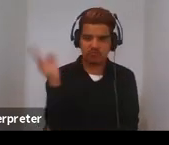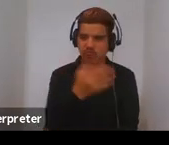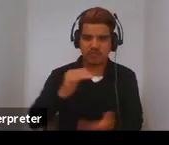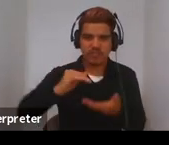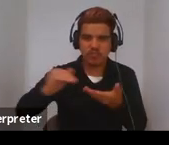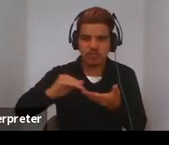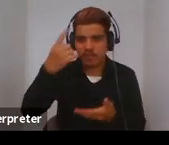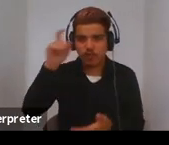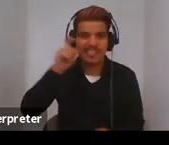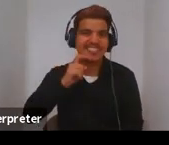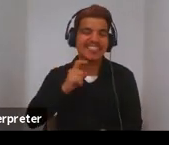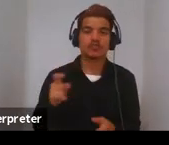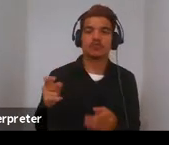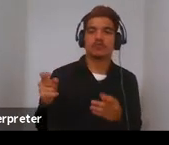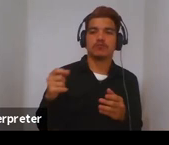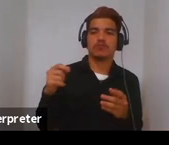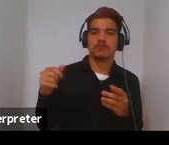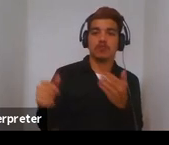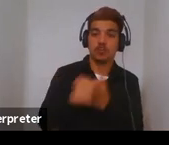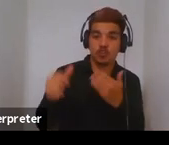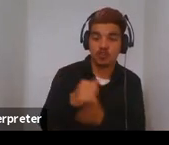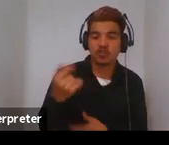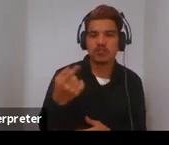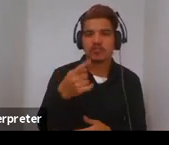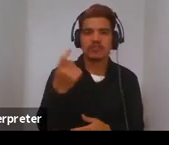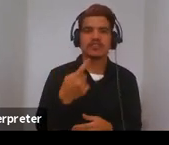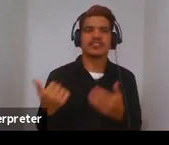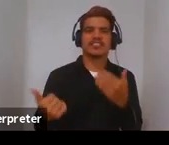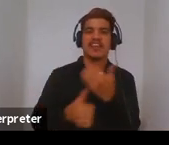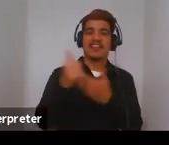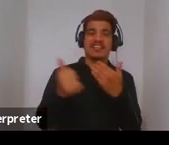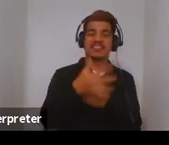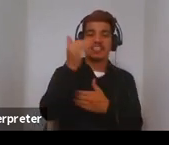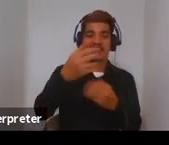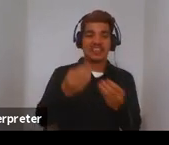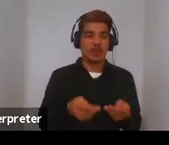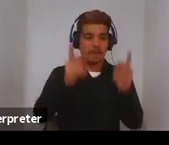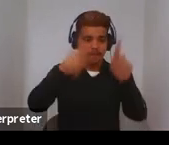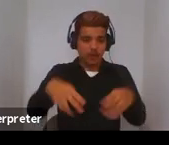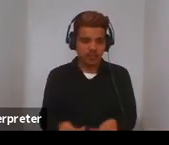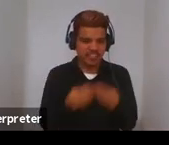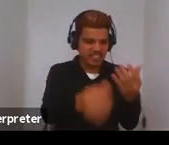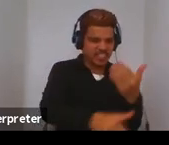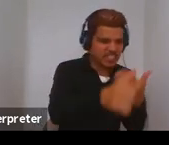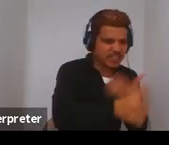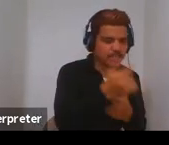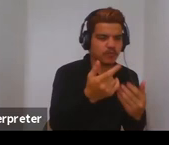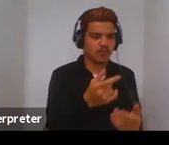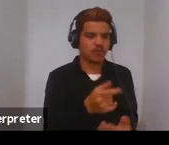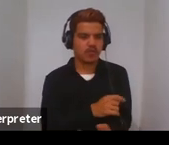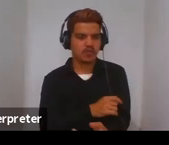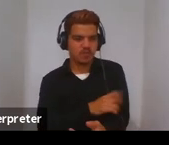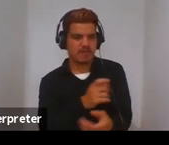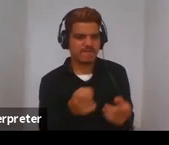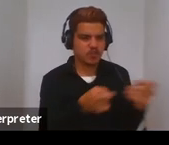of violence and control that stems from the person that's causing harm, determination to exercise power over another